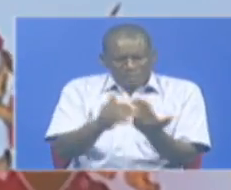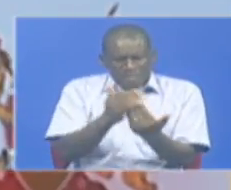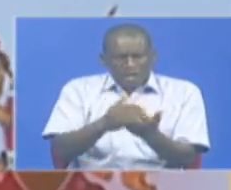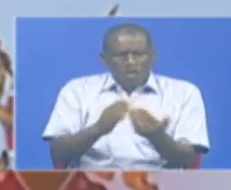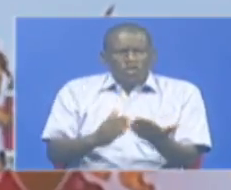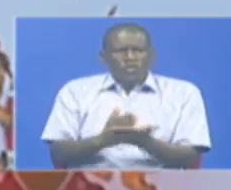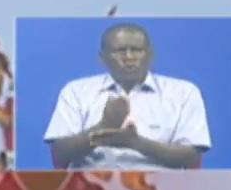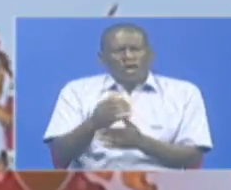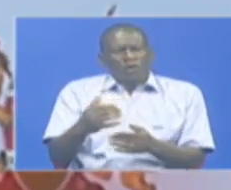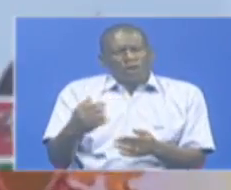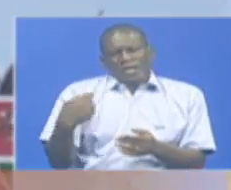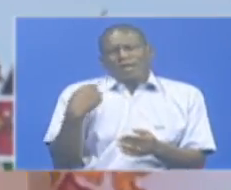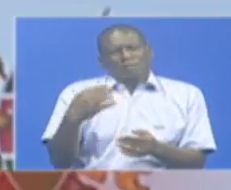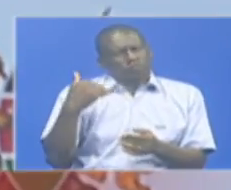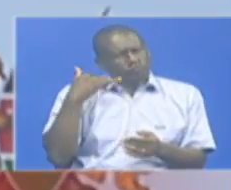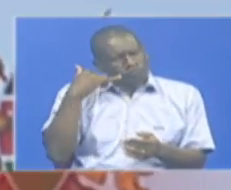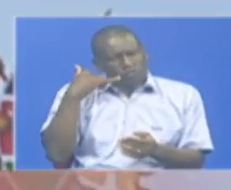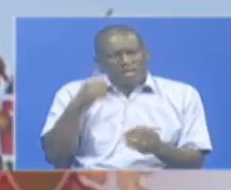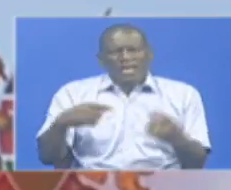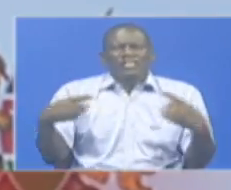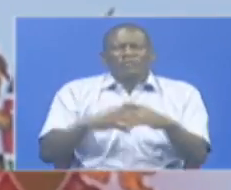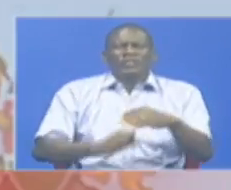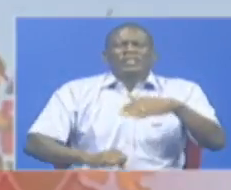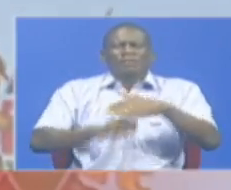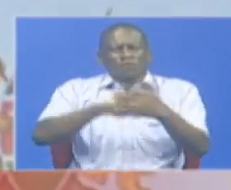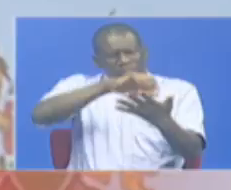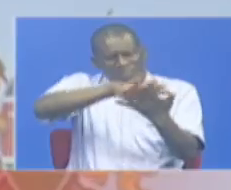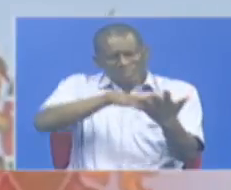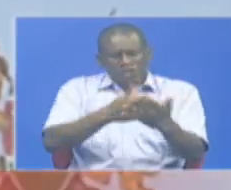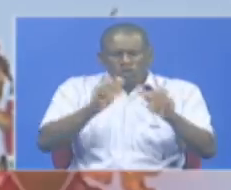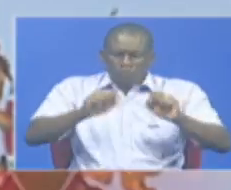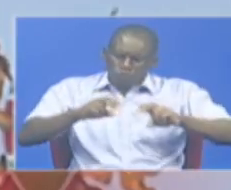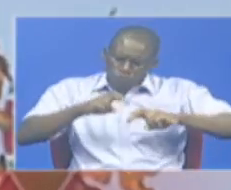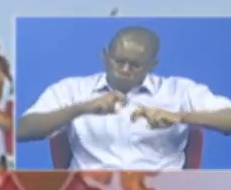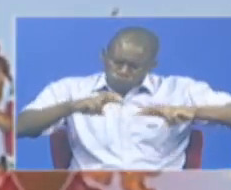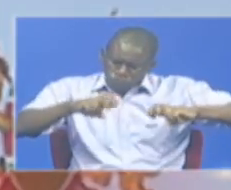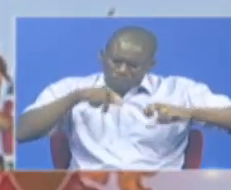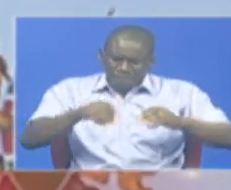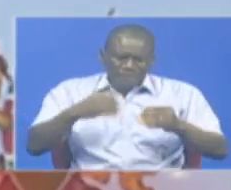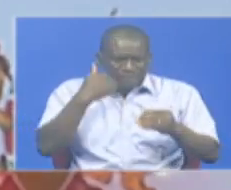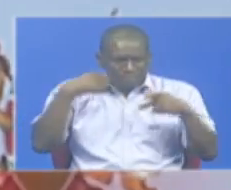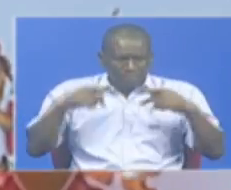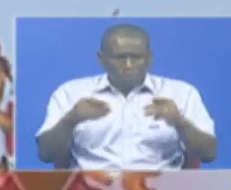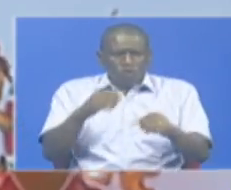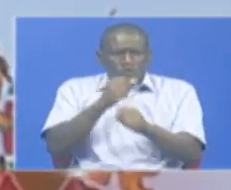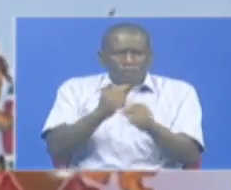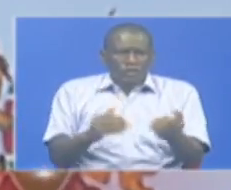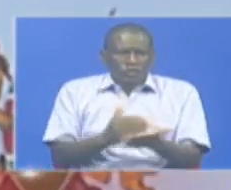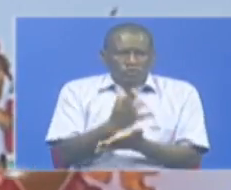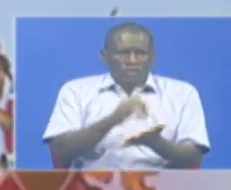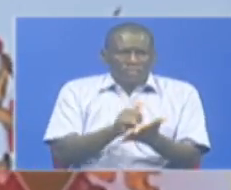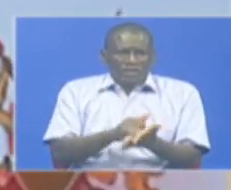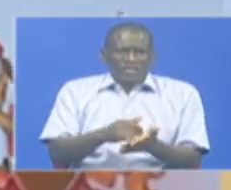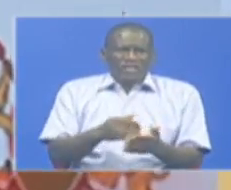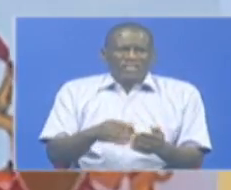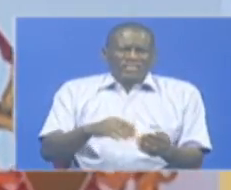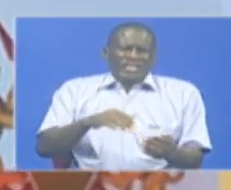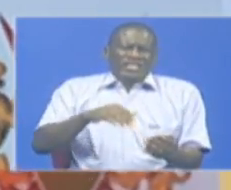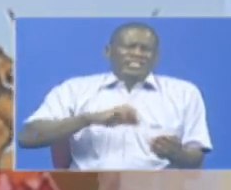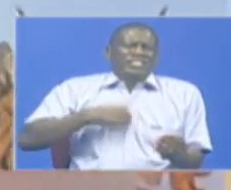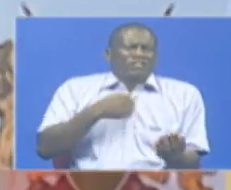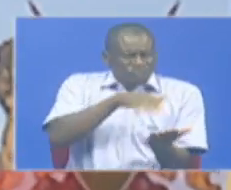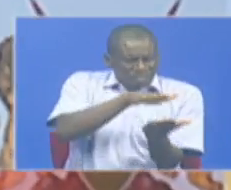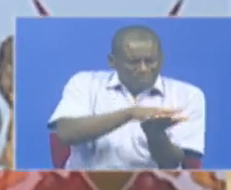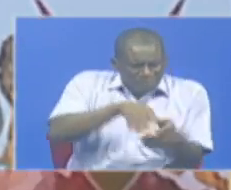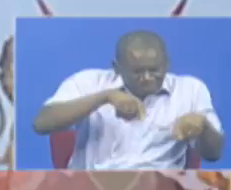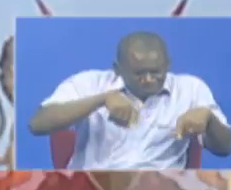hotline and our different support structures, we will be able to monitor these patients and ensure they actually observe good self-quarantine measures at home. And I think